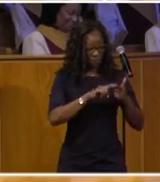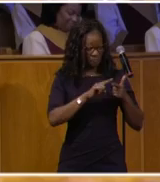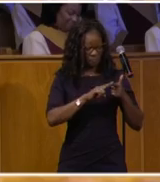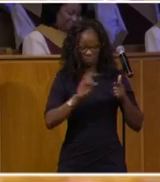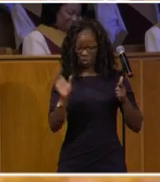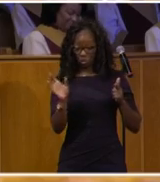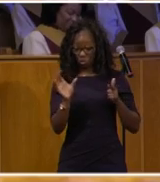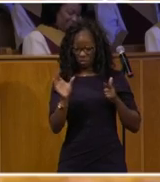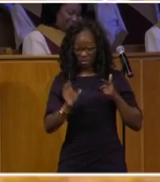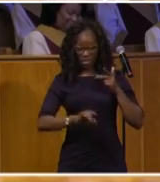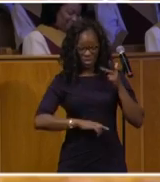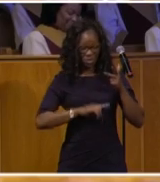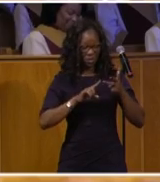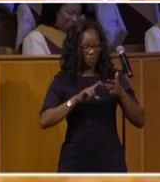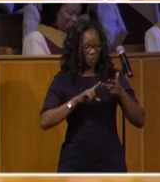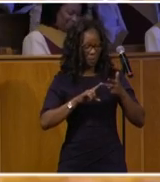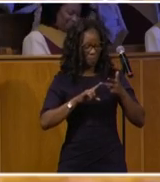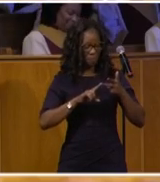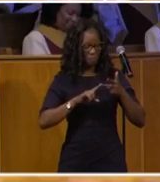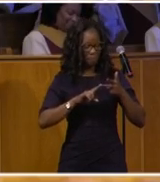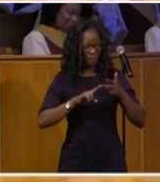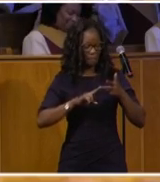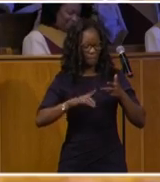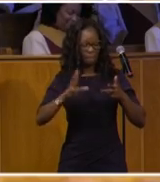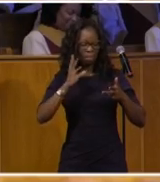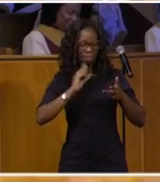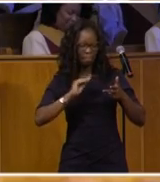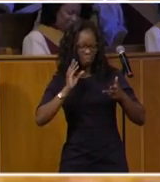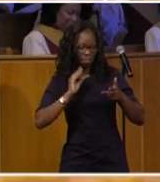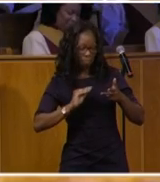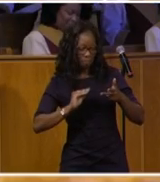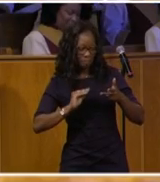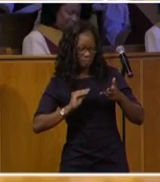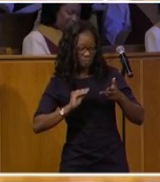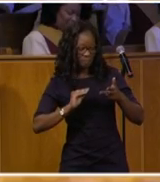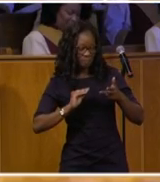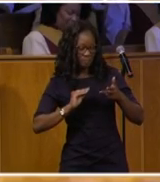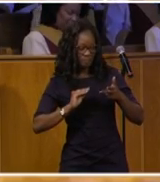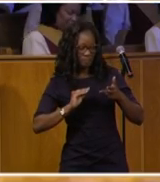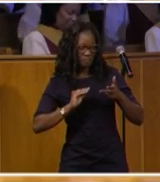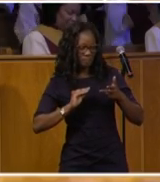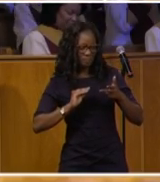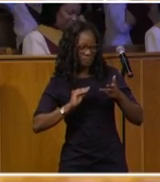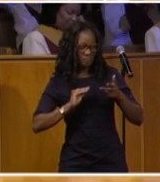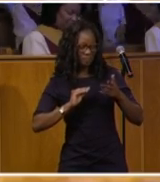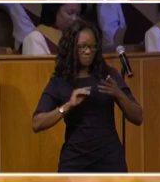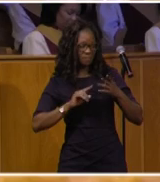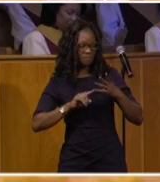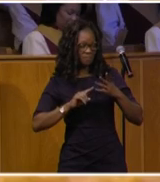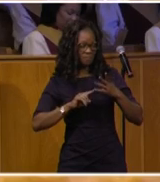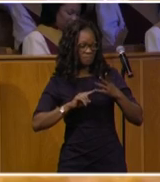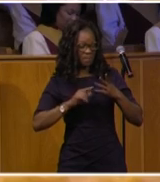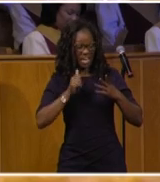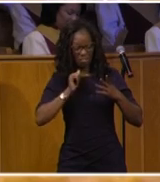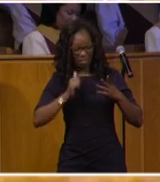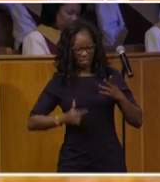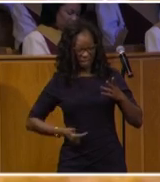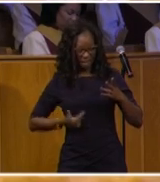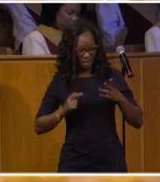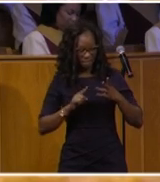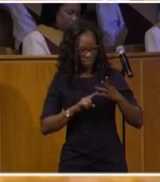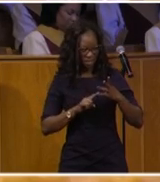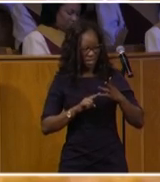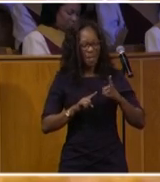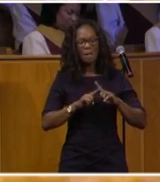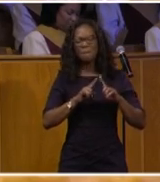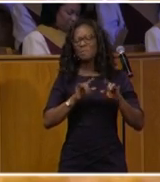only certification, not only experiences with the everyday life,